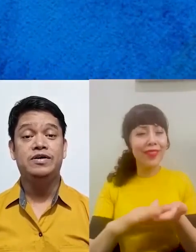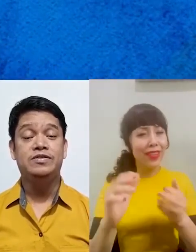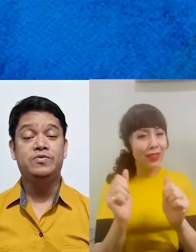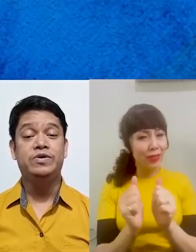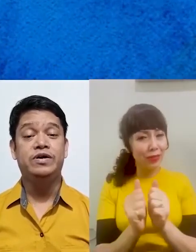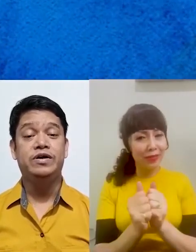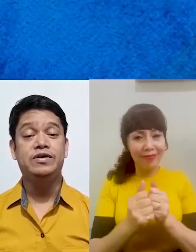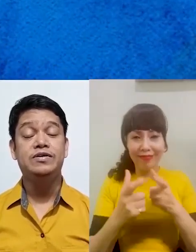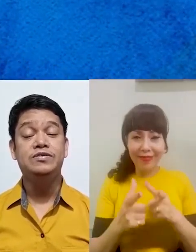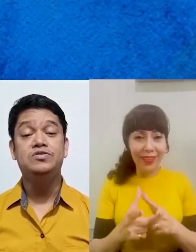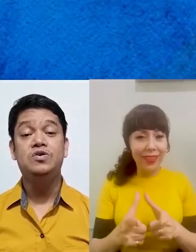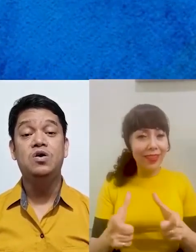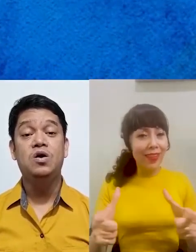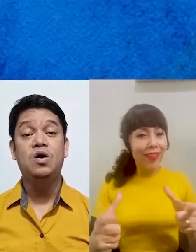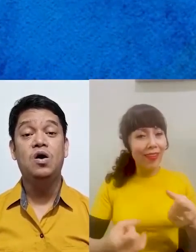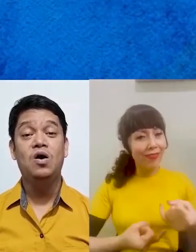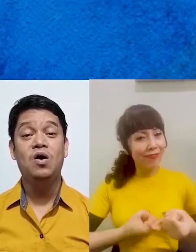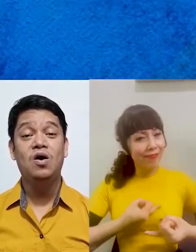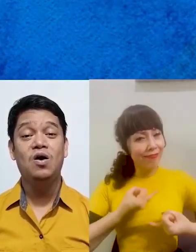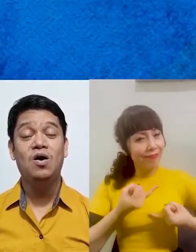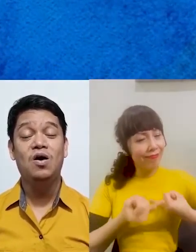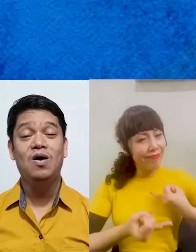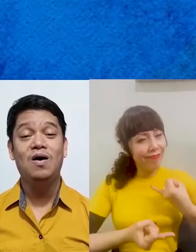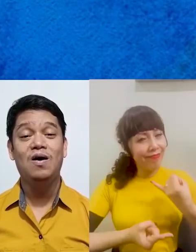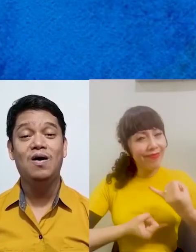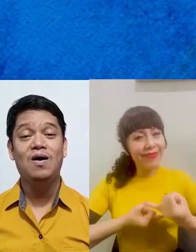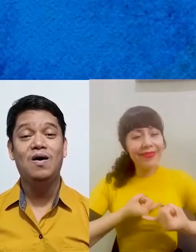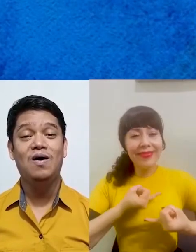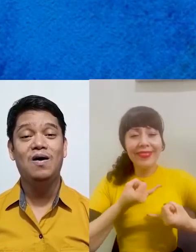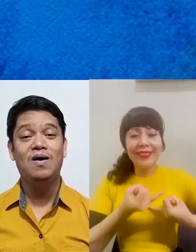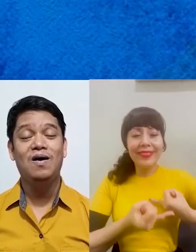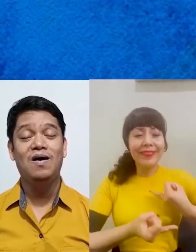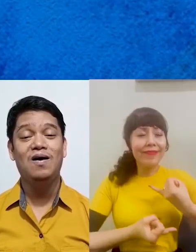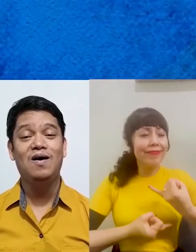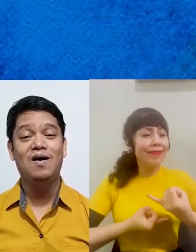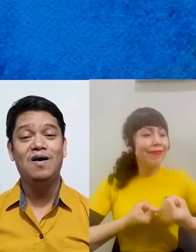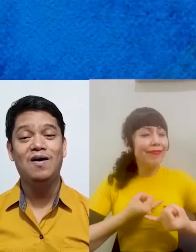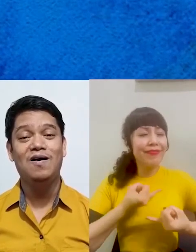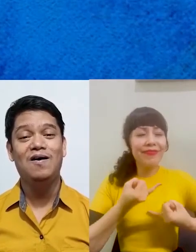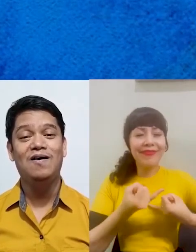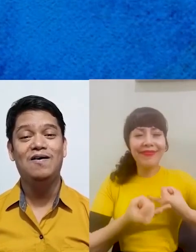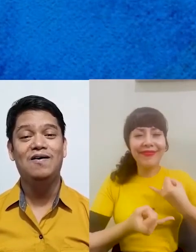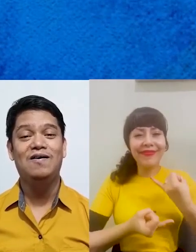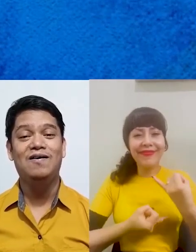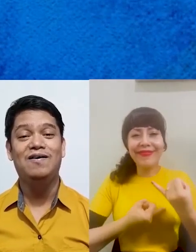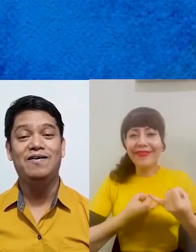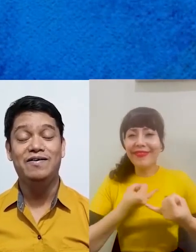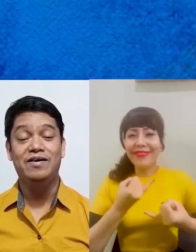Oh,